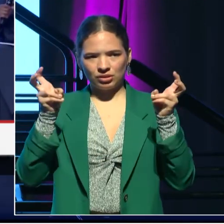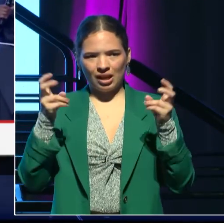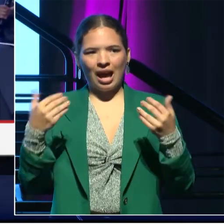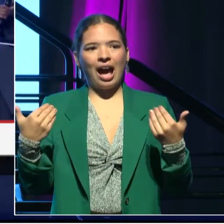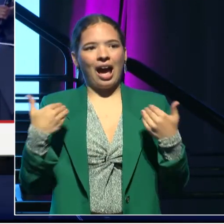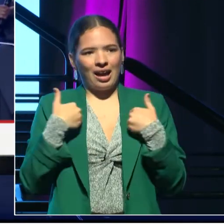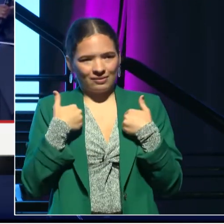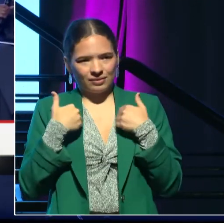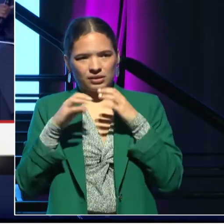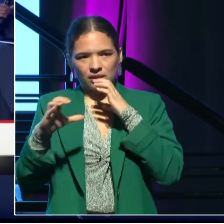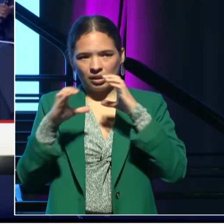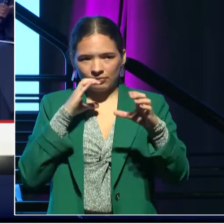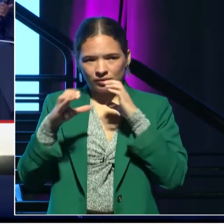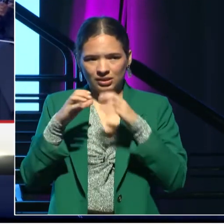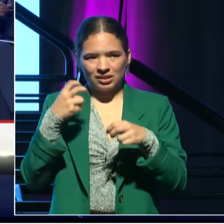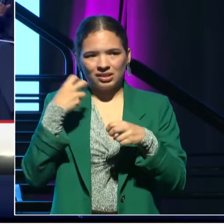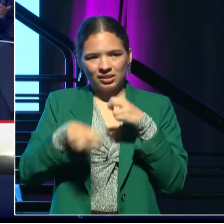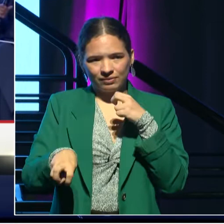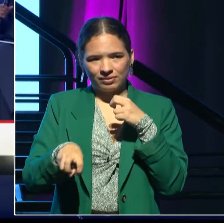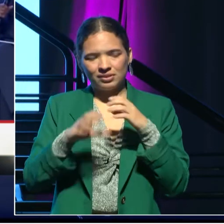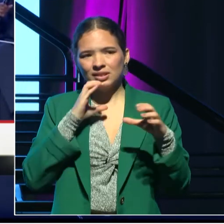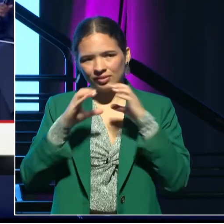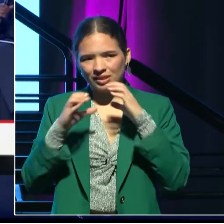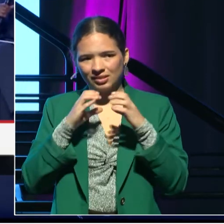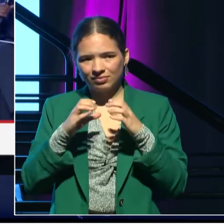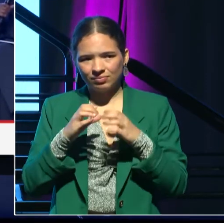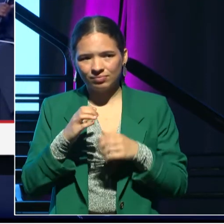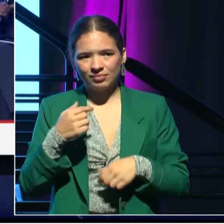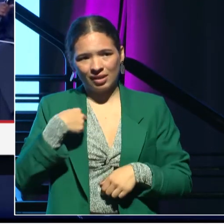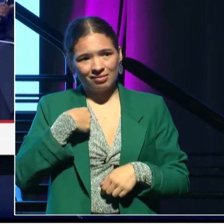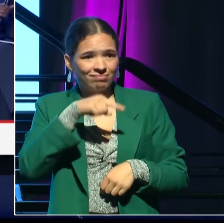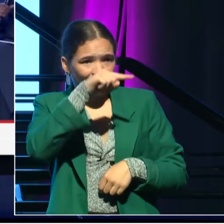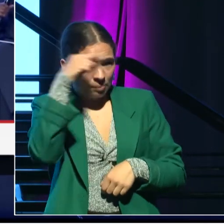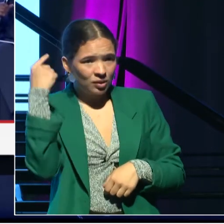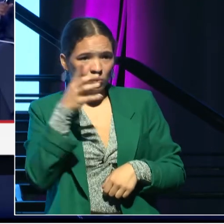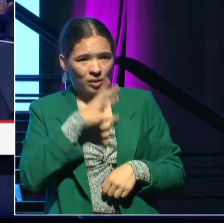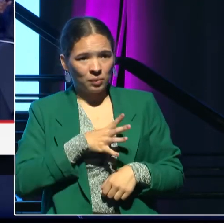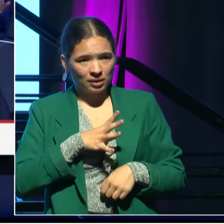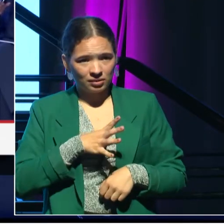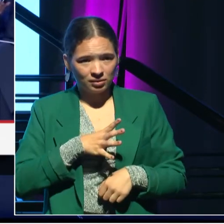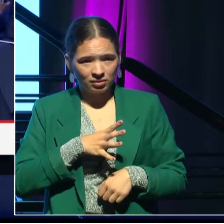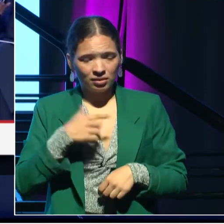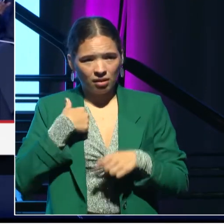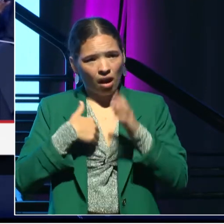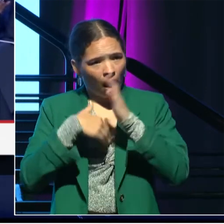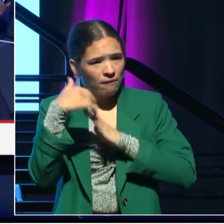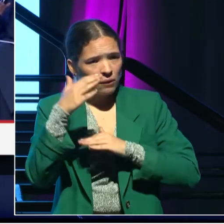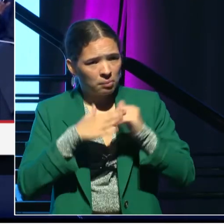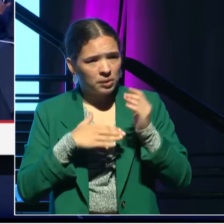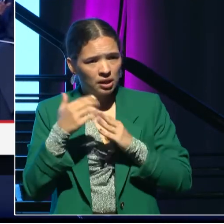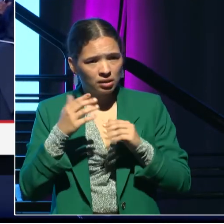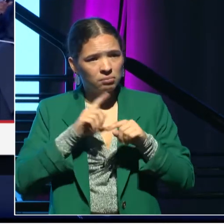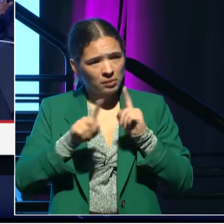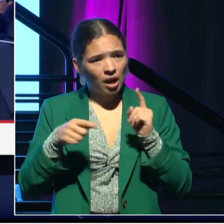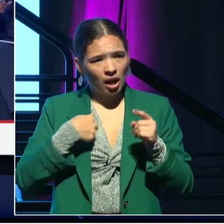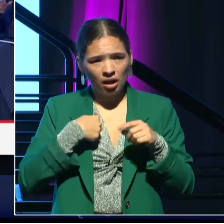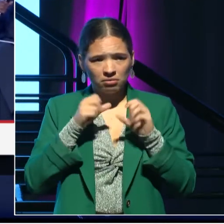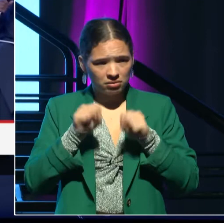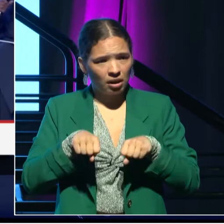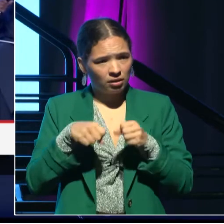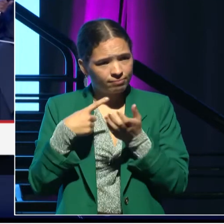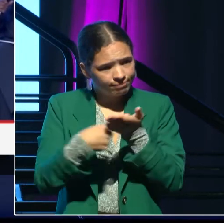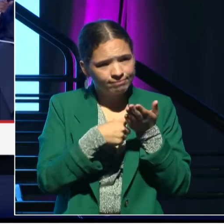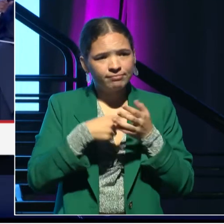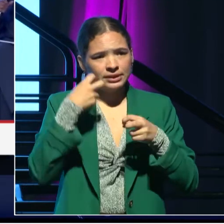conversations. I say this often, as a Black woman, I'm comfortable being in uncomfortable spaces. It happens to us frequently. I was just